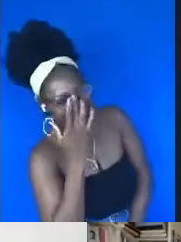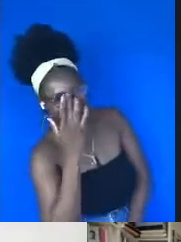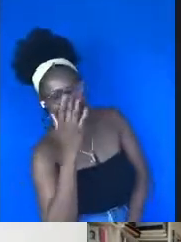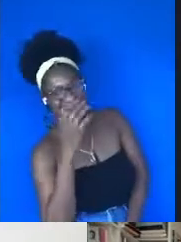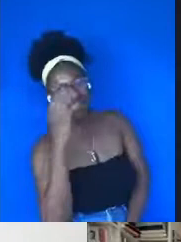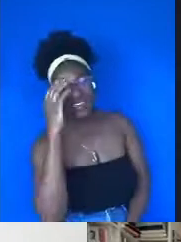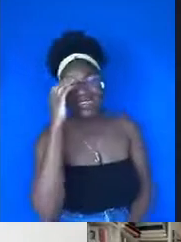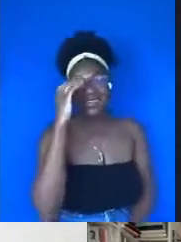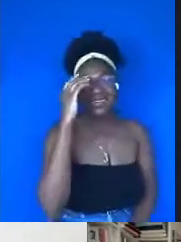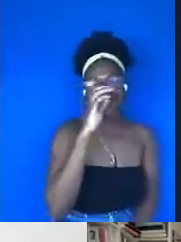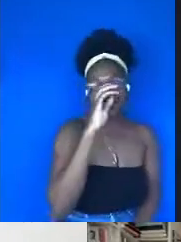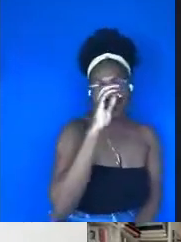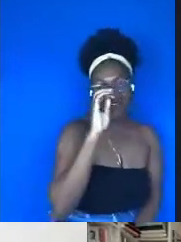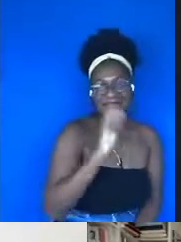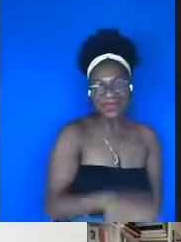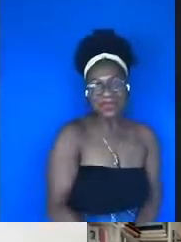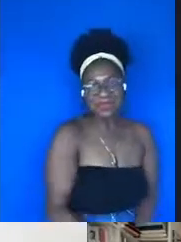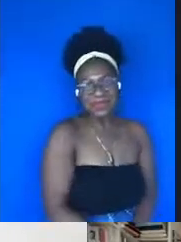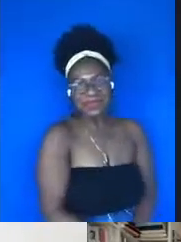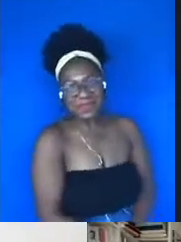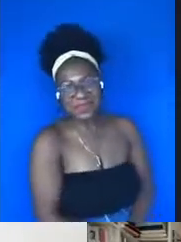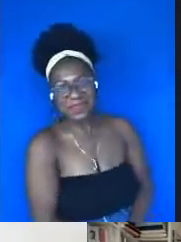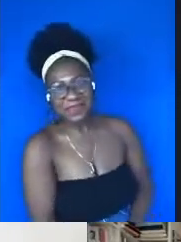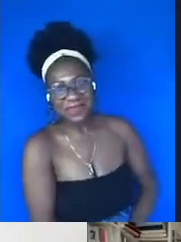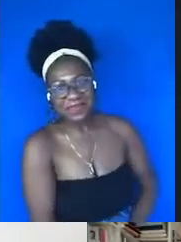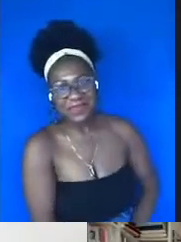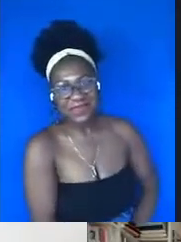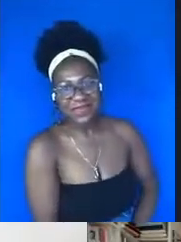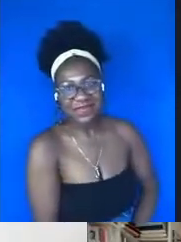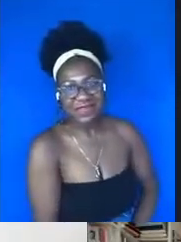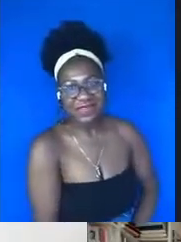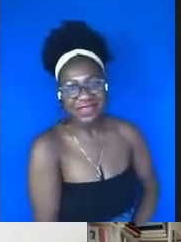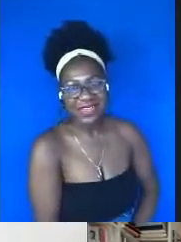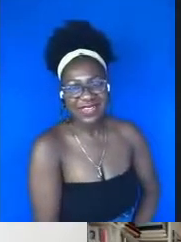best part of witchcraft in my mind, but we'll get to that point one day.